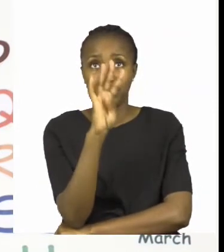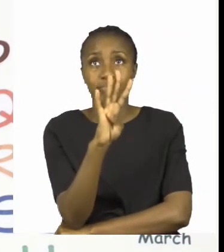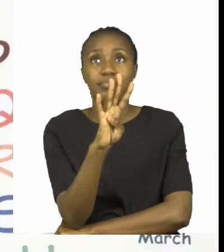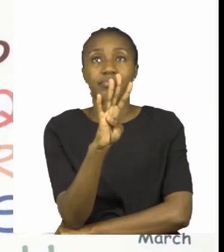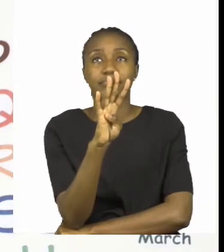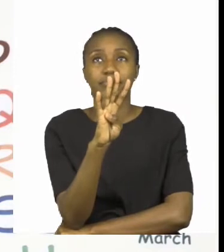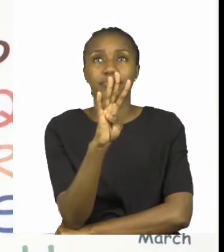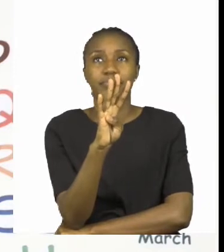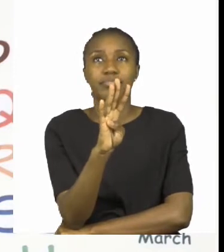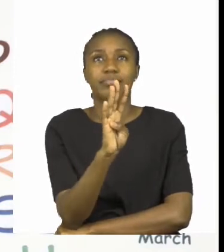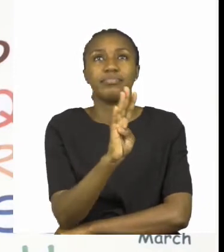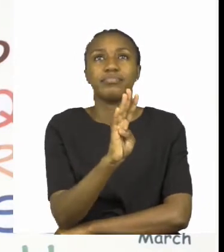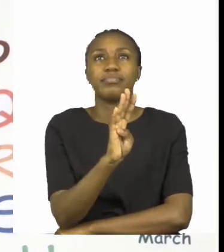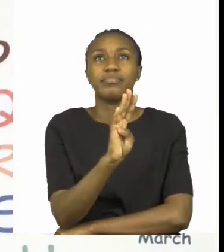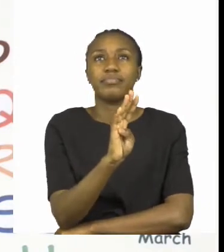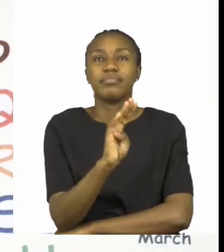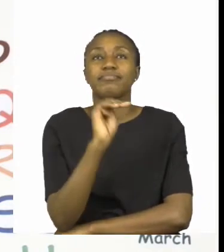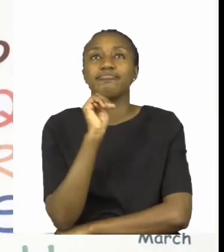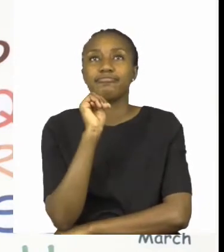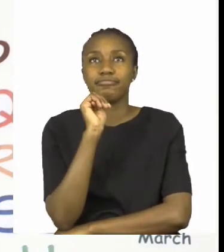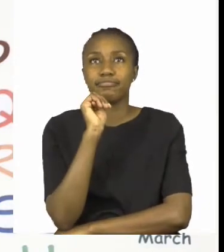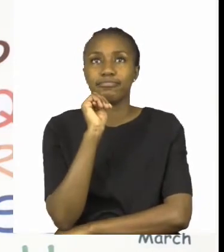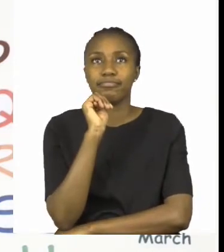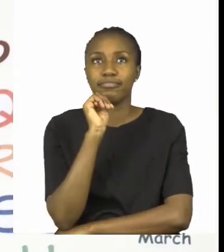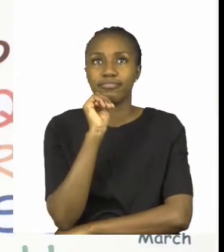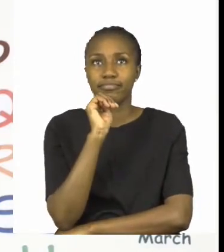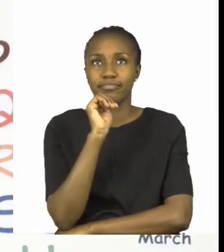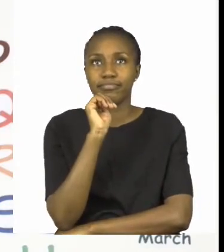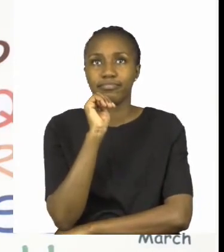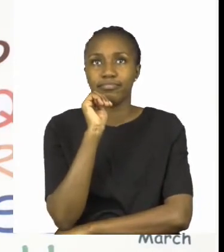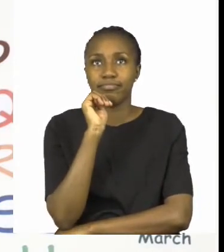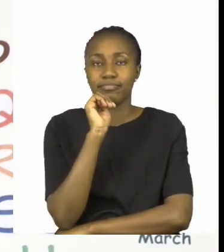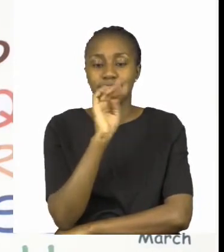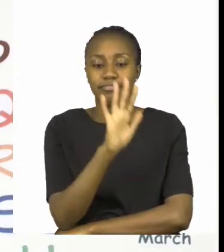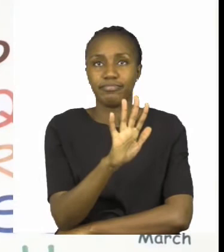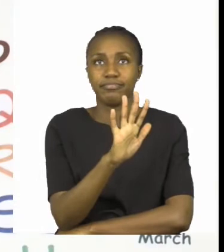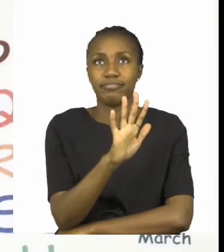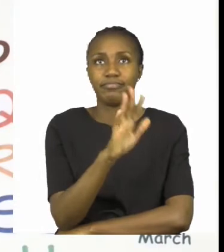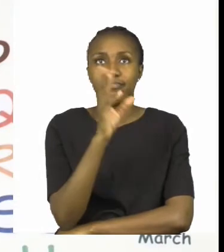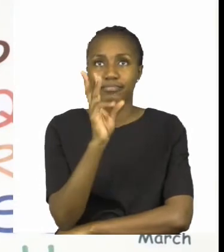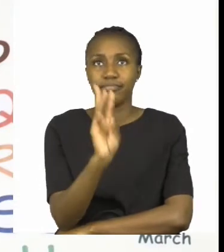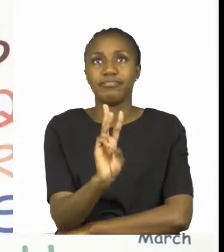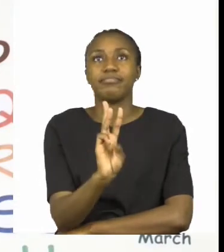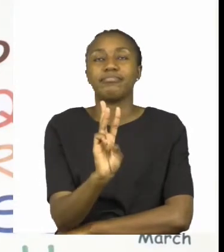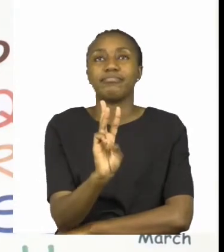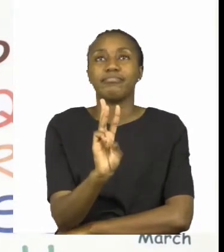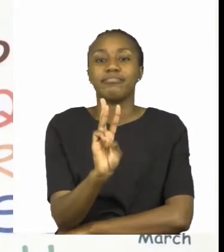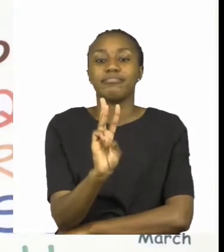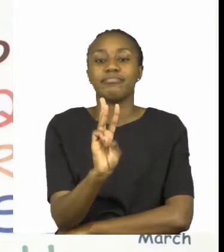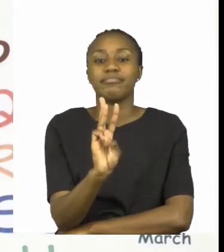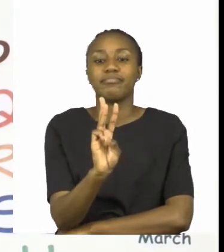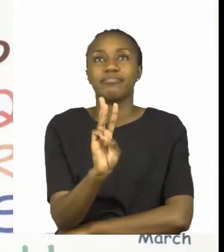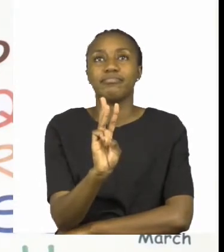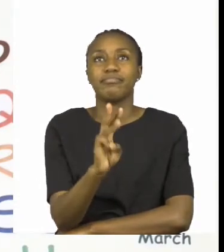3, 4. Remember, we're pointing at it 2 times. 5,